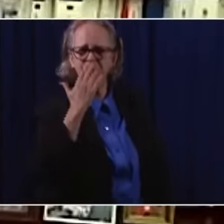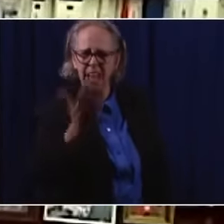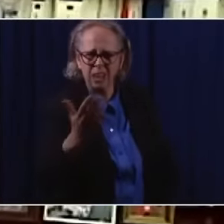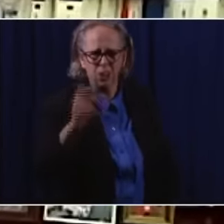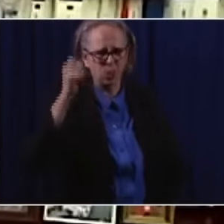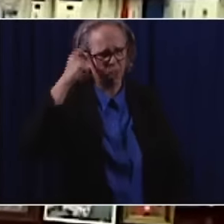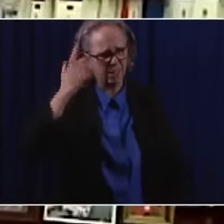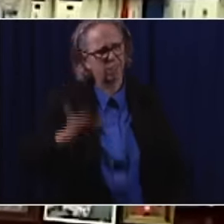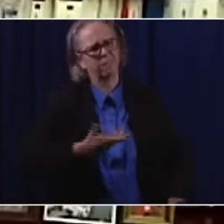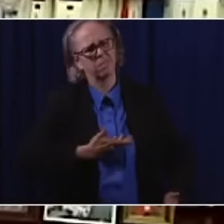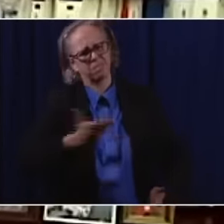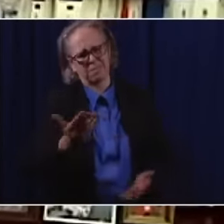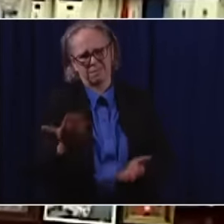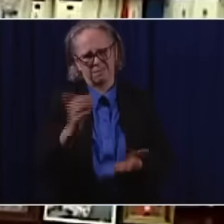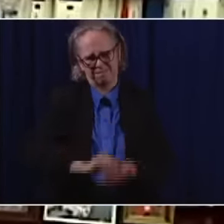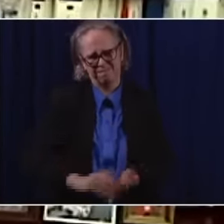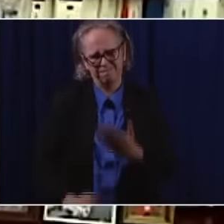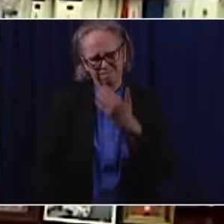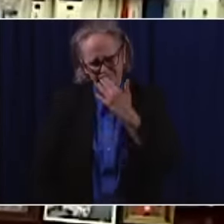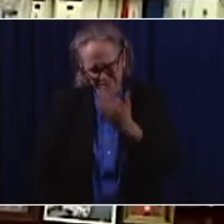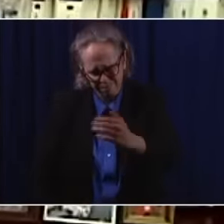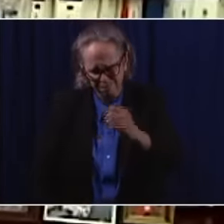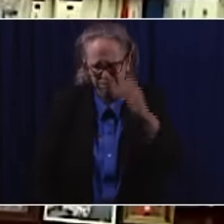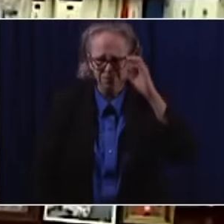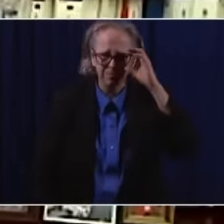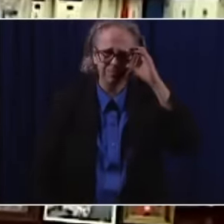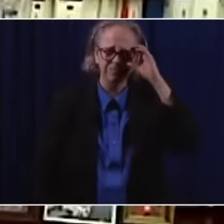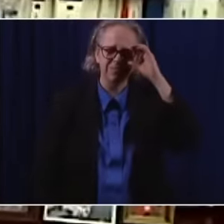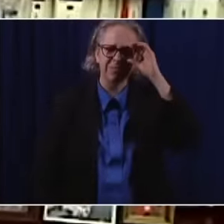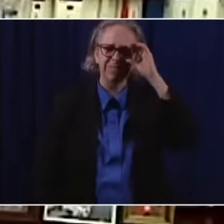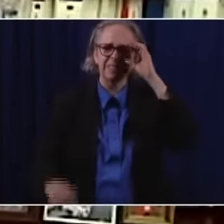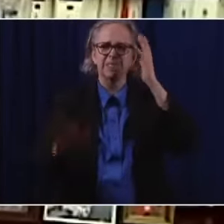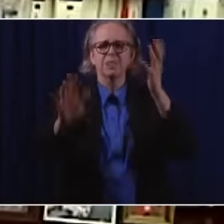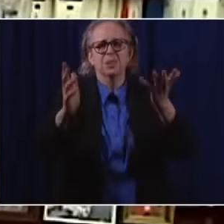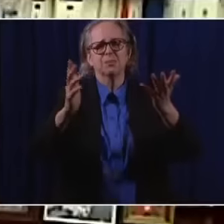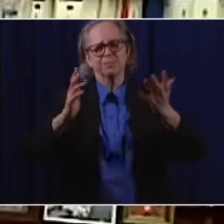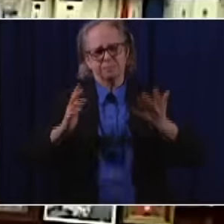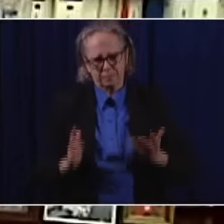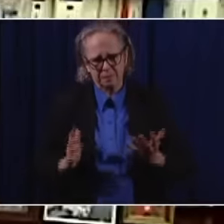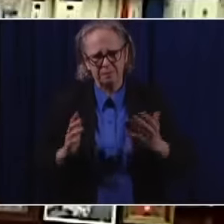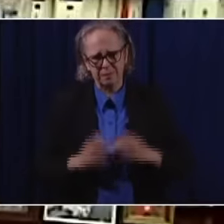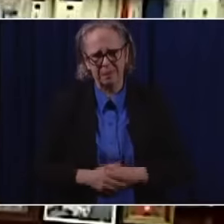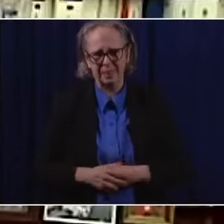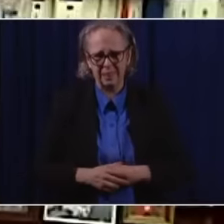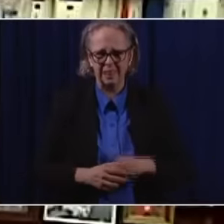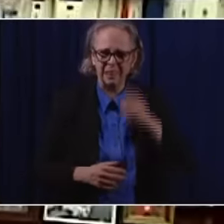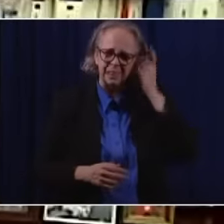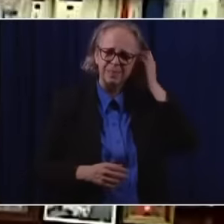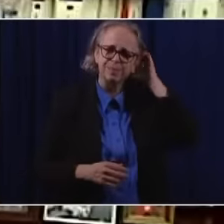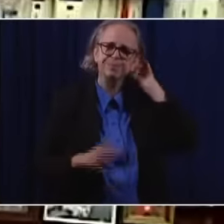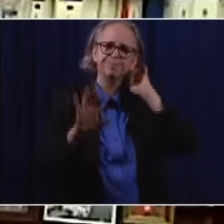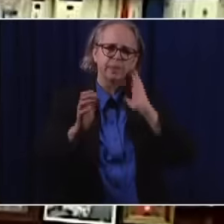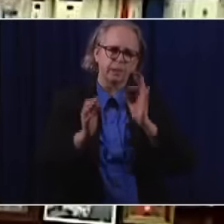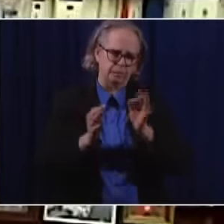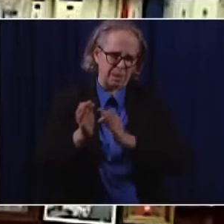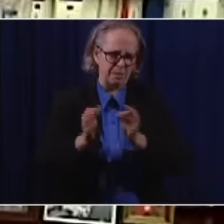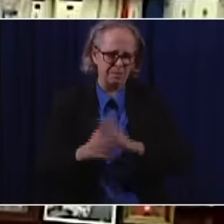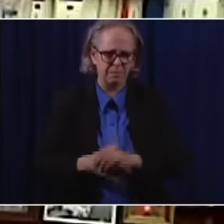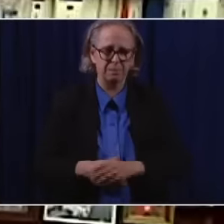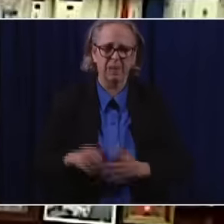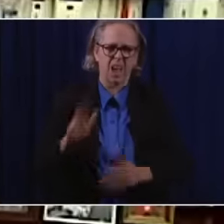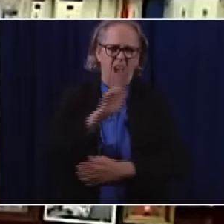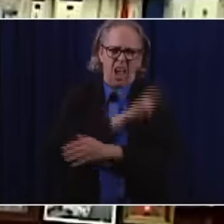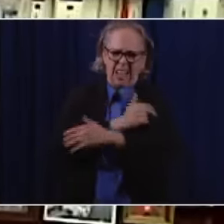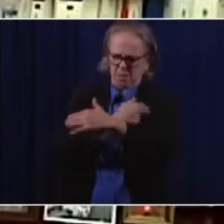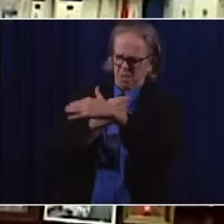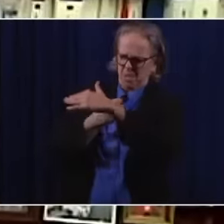today. So in terms of what we're seeing with hospital census for COVID patients,